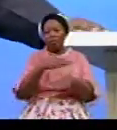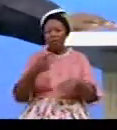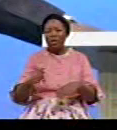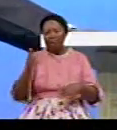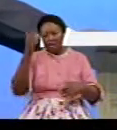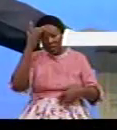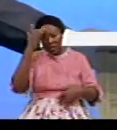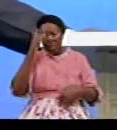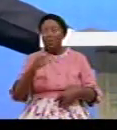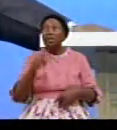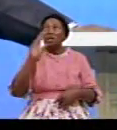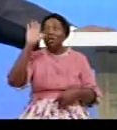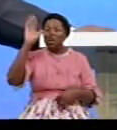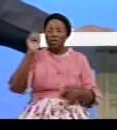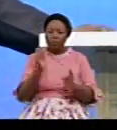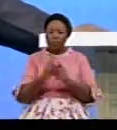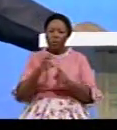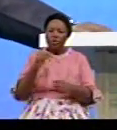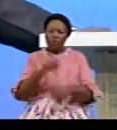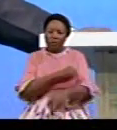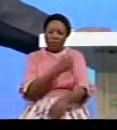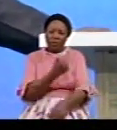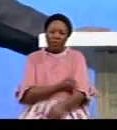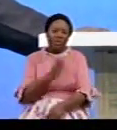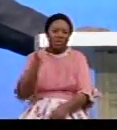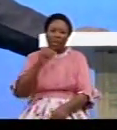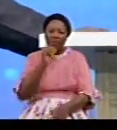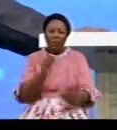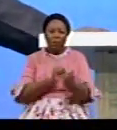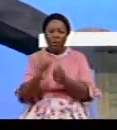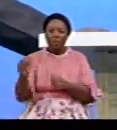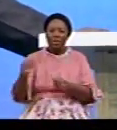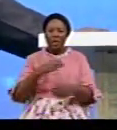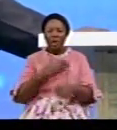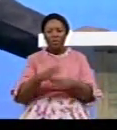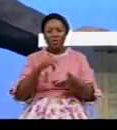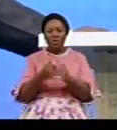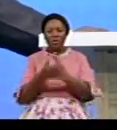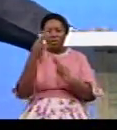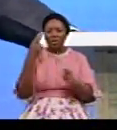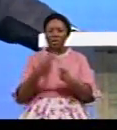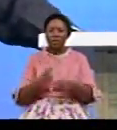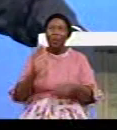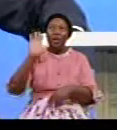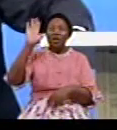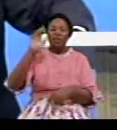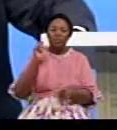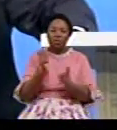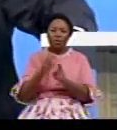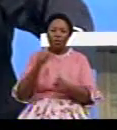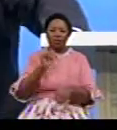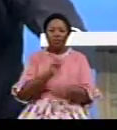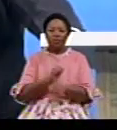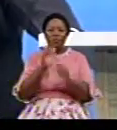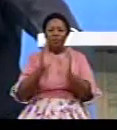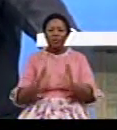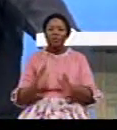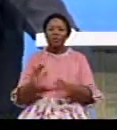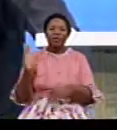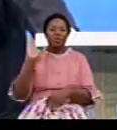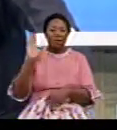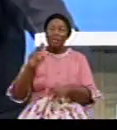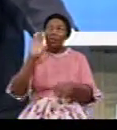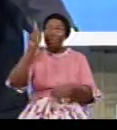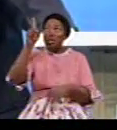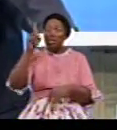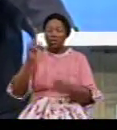the television, and the Spirit of God is saying, you are the man, you are the woman, return